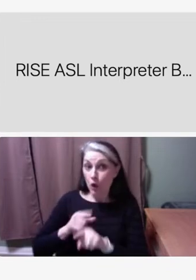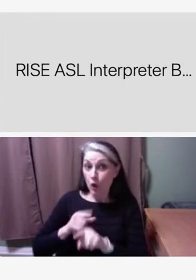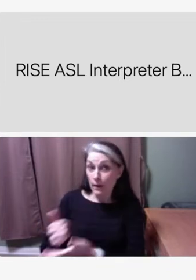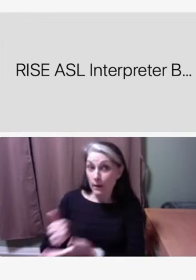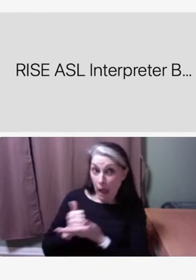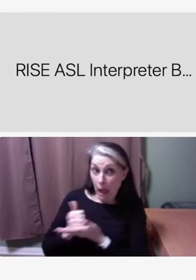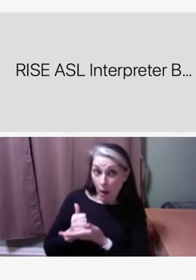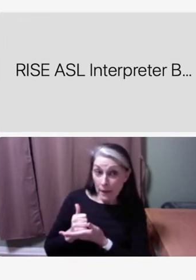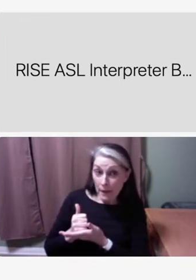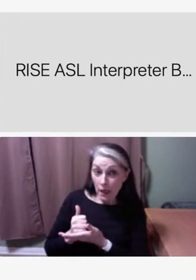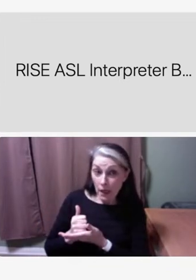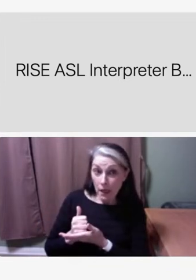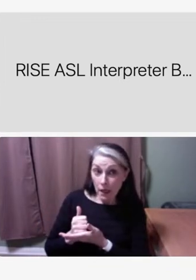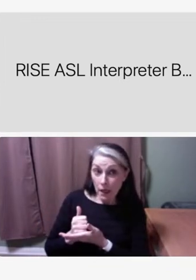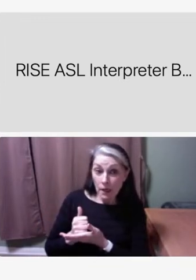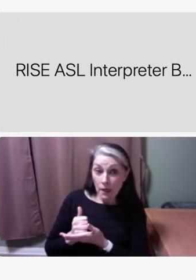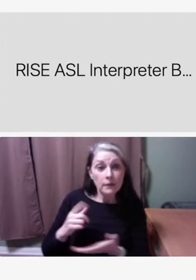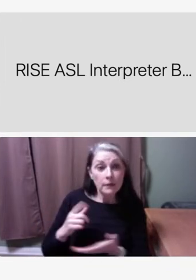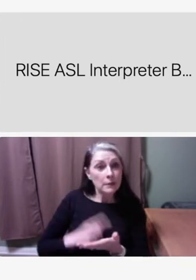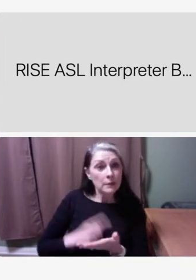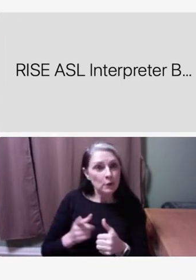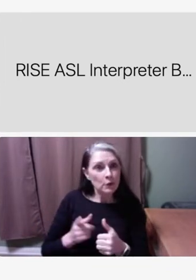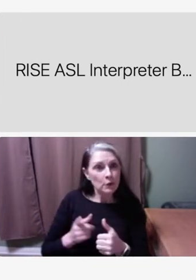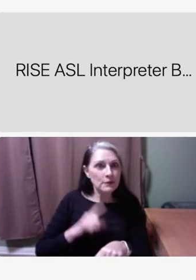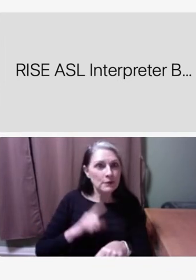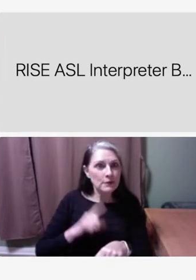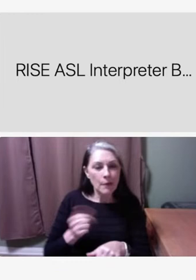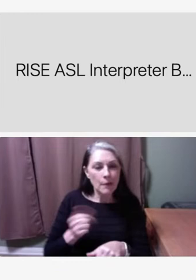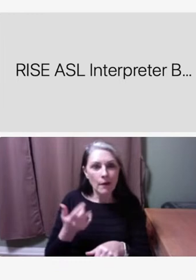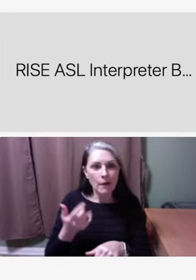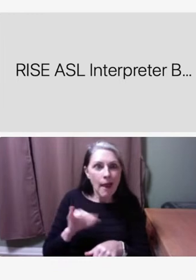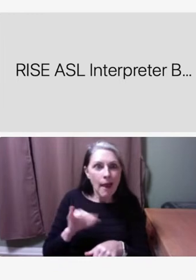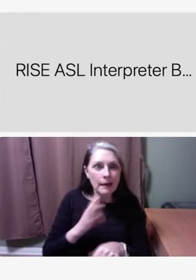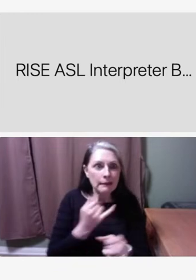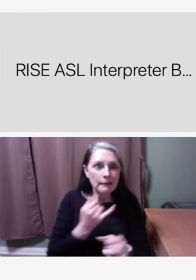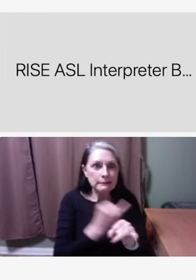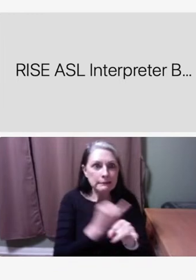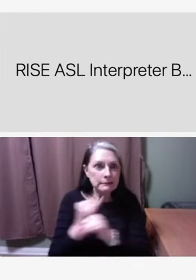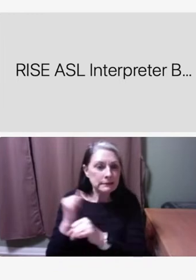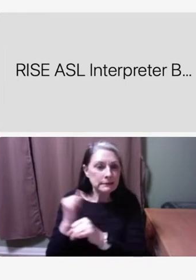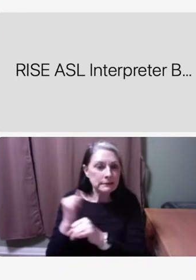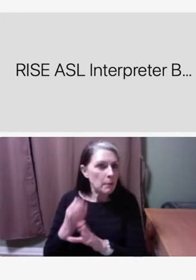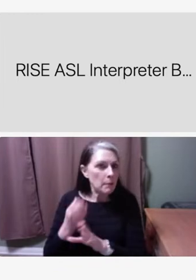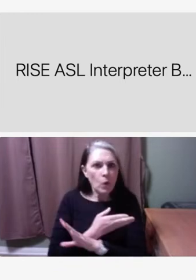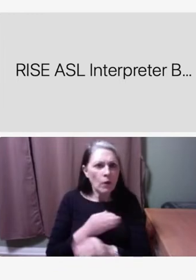first time being on any of the campuses, because they said they weren't allowed to go on the campuses before. I'm like,